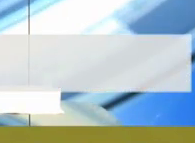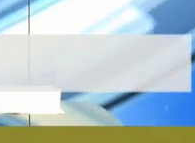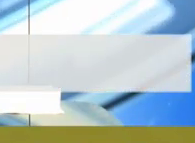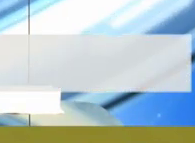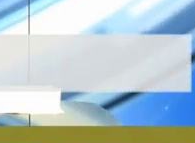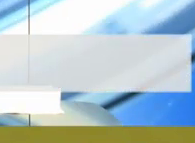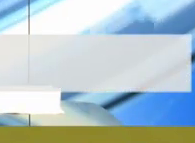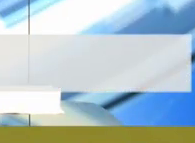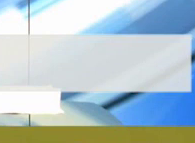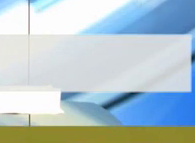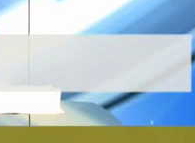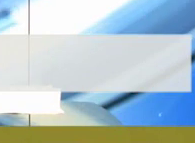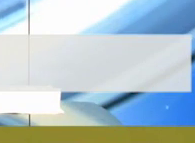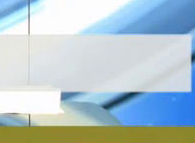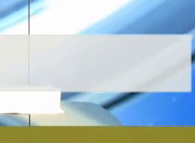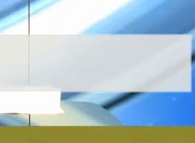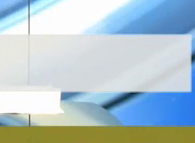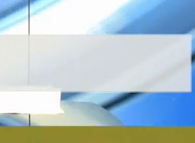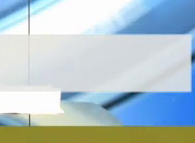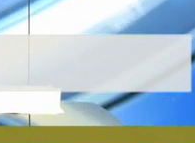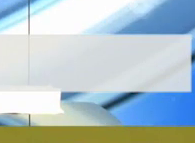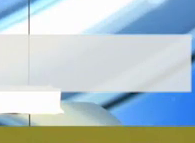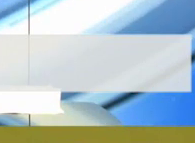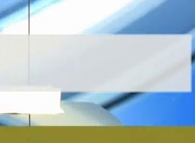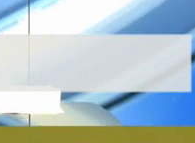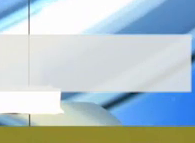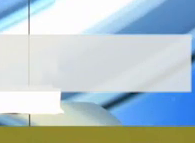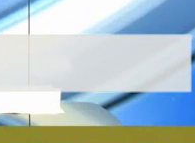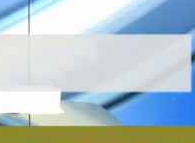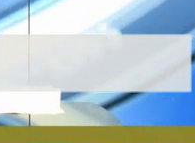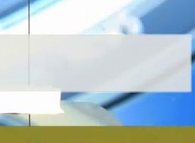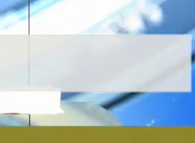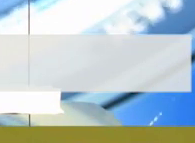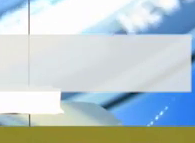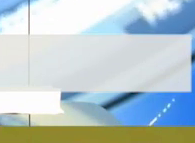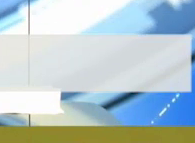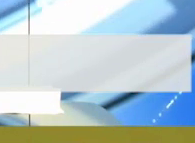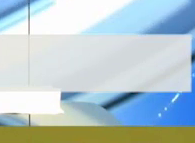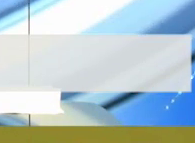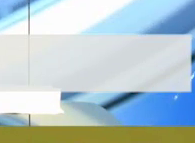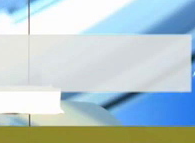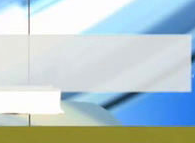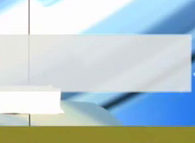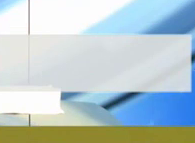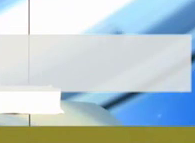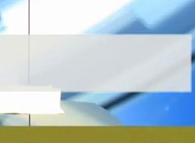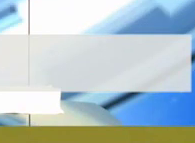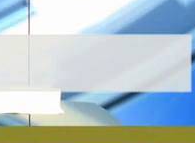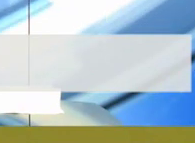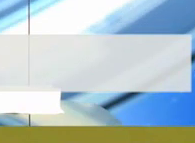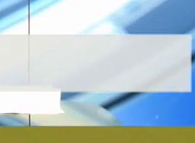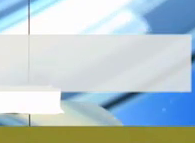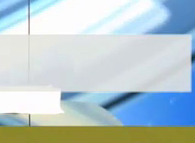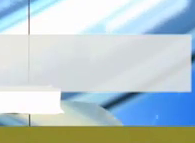is an adversely mentioned person at the Truth Commission, repeatedly accused by many for torture and human rights violations. Let's take a listen.